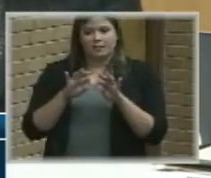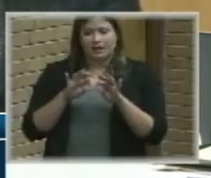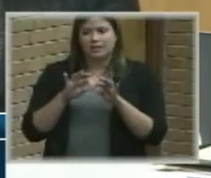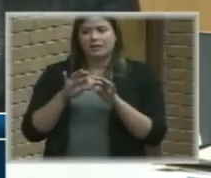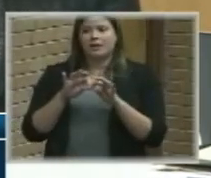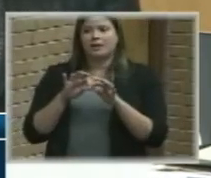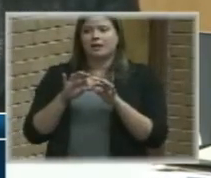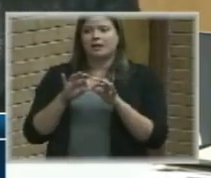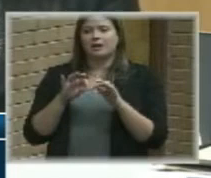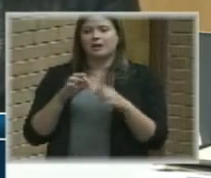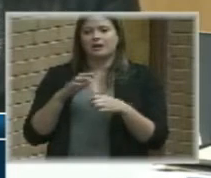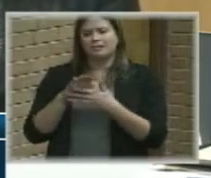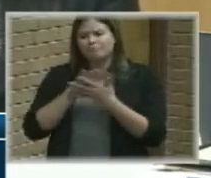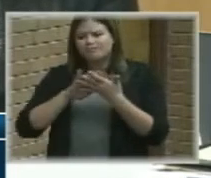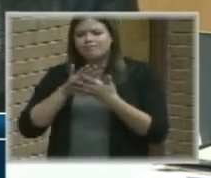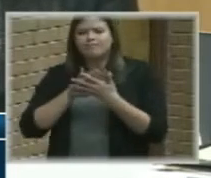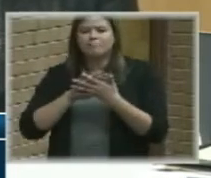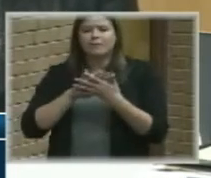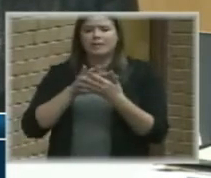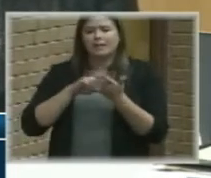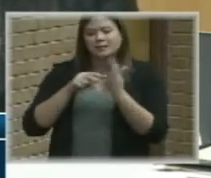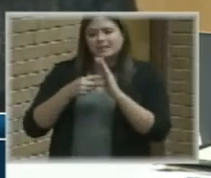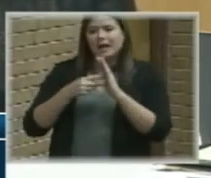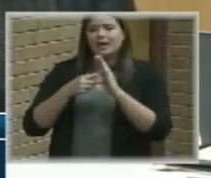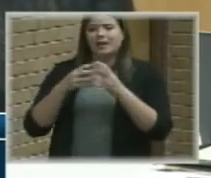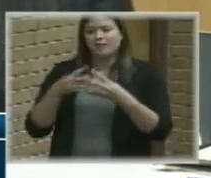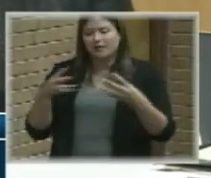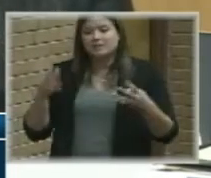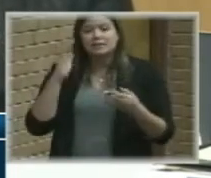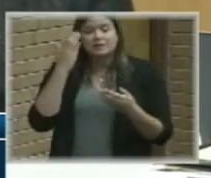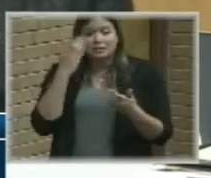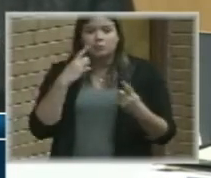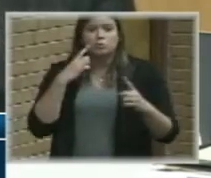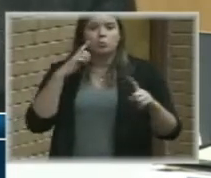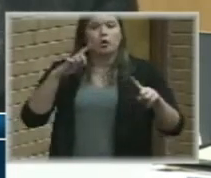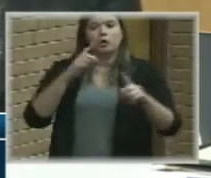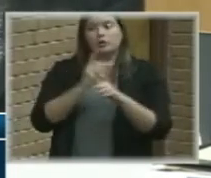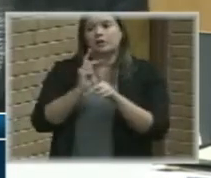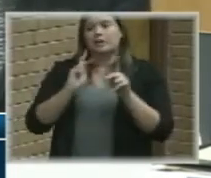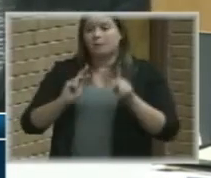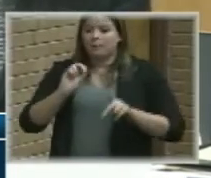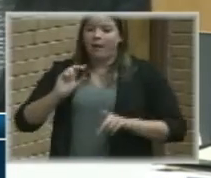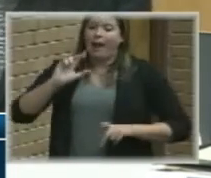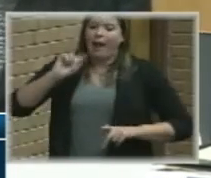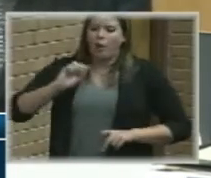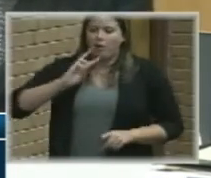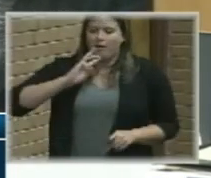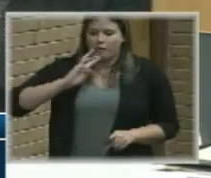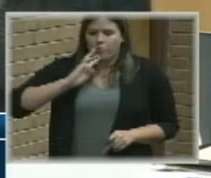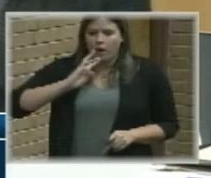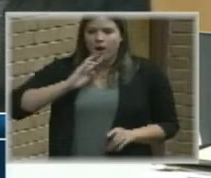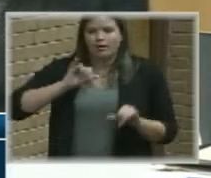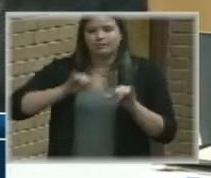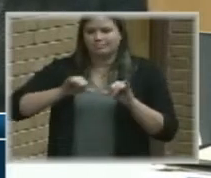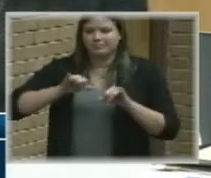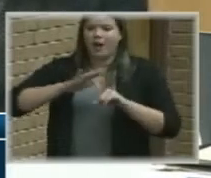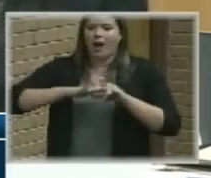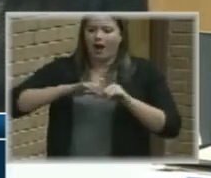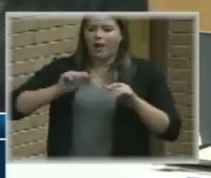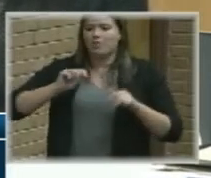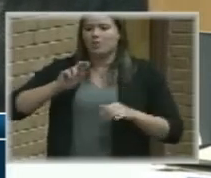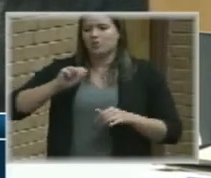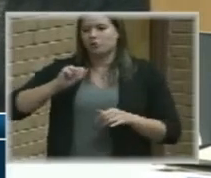fencing and seems to be working at keeping people out of the water and on the trail. We discussed areas